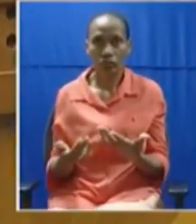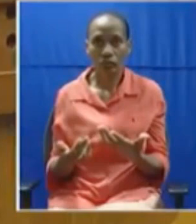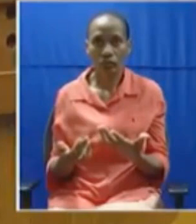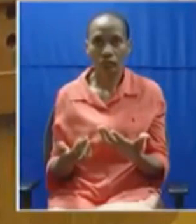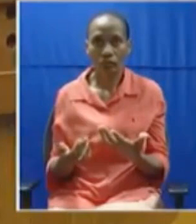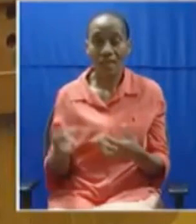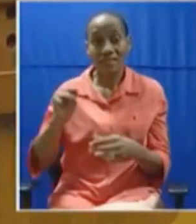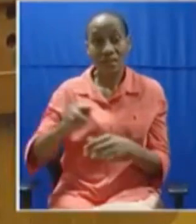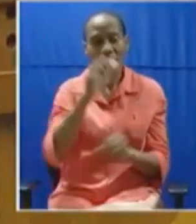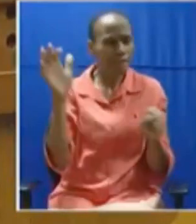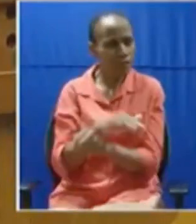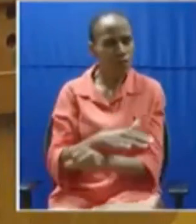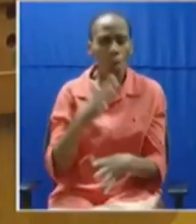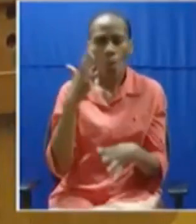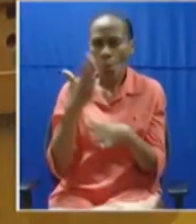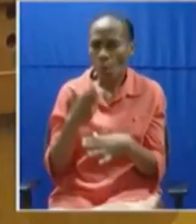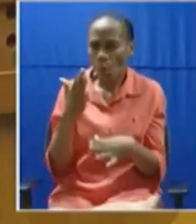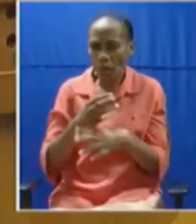whole country,